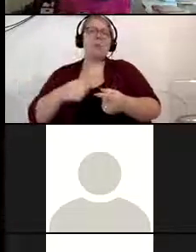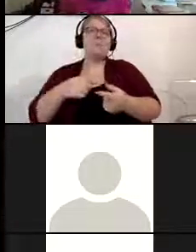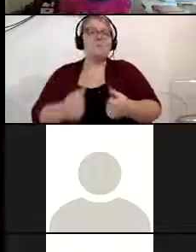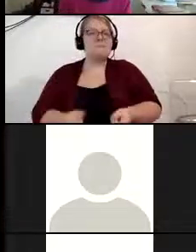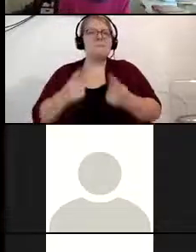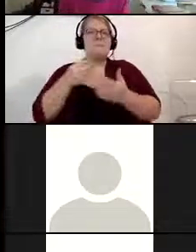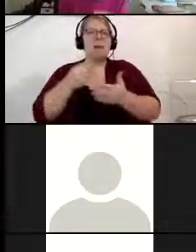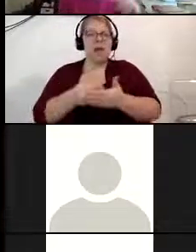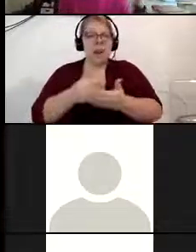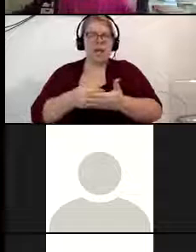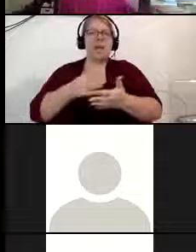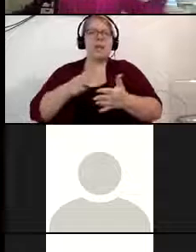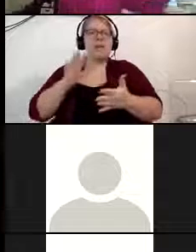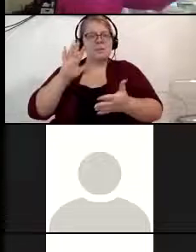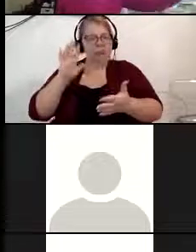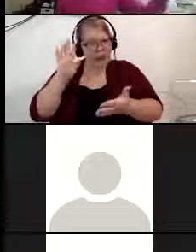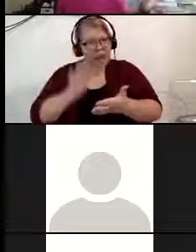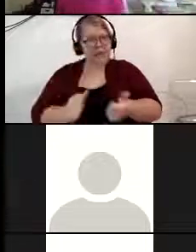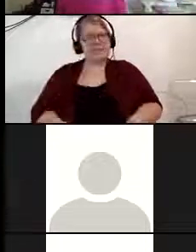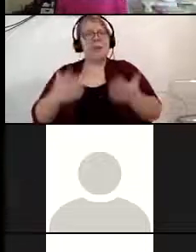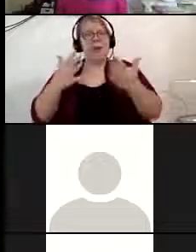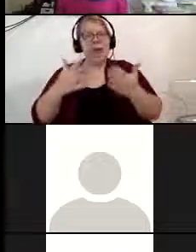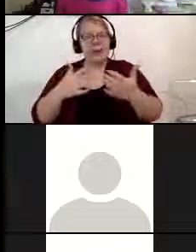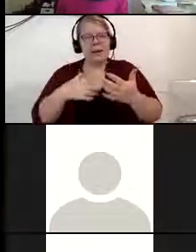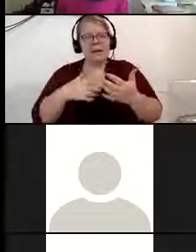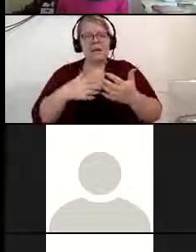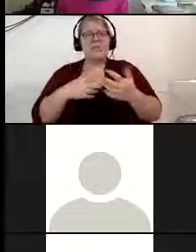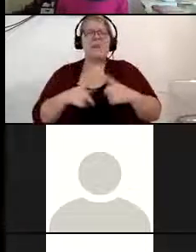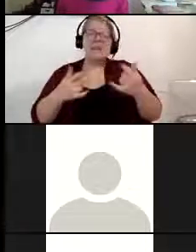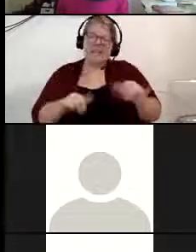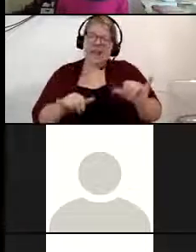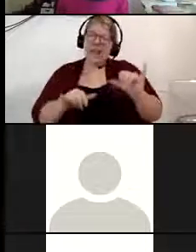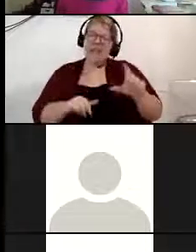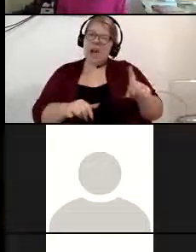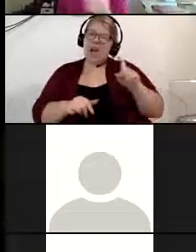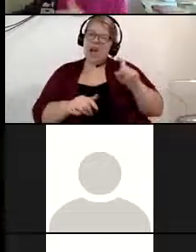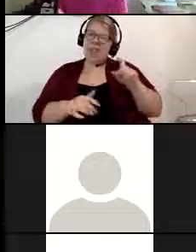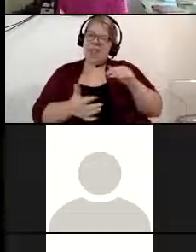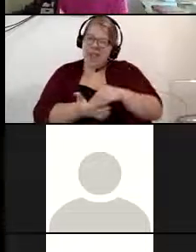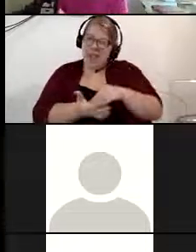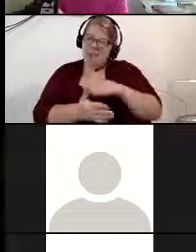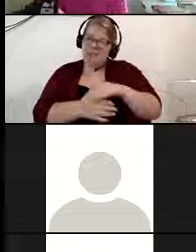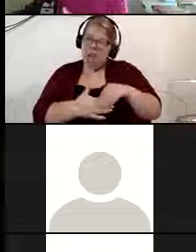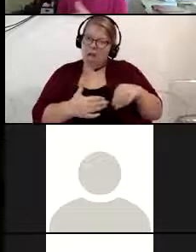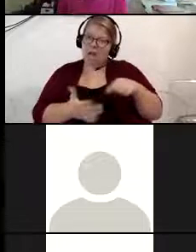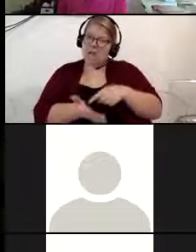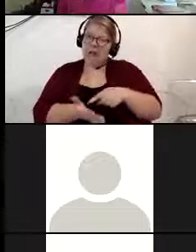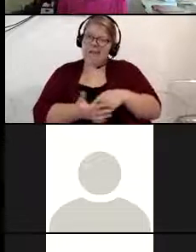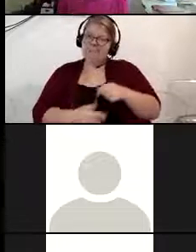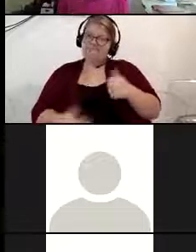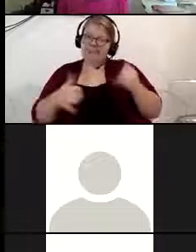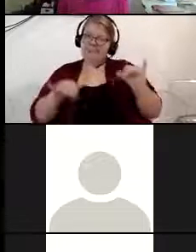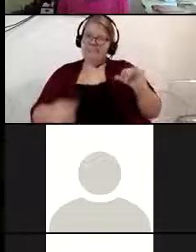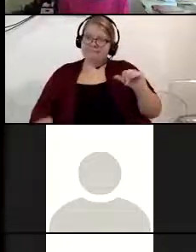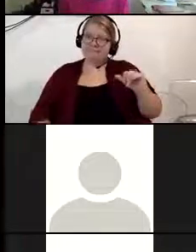money protection plan. But I still have $100,000 of debt, and I'm going to be paying that off for